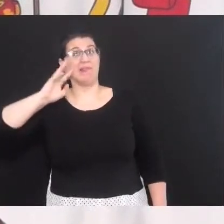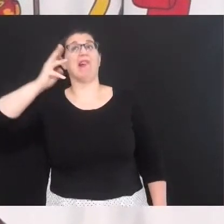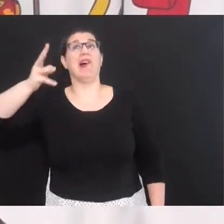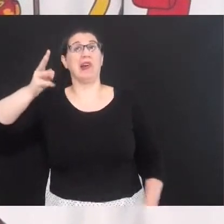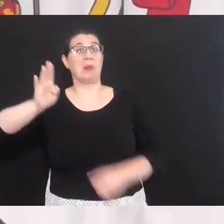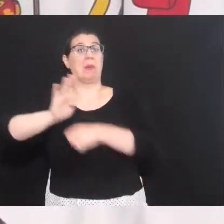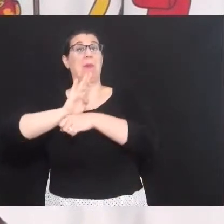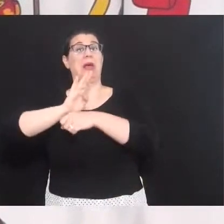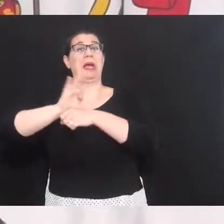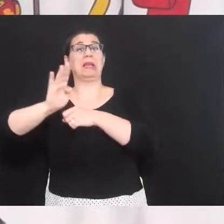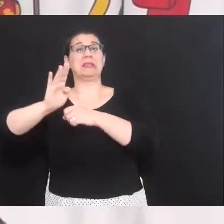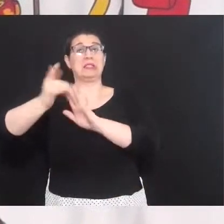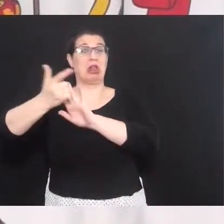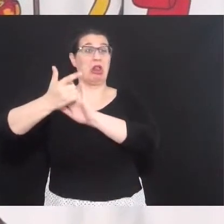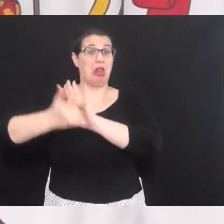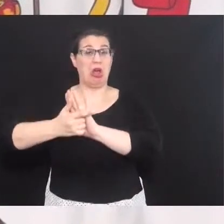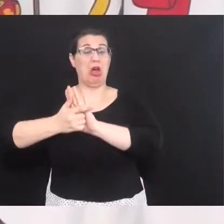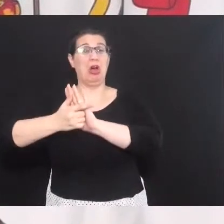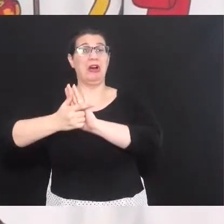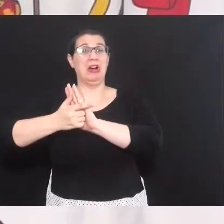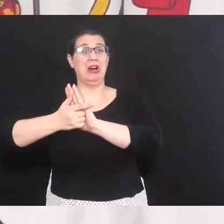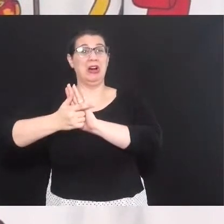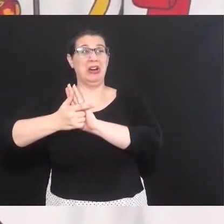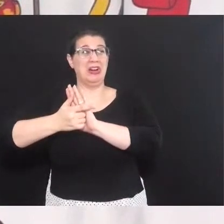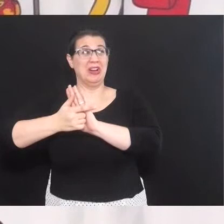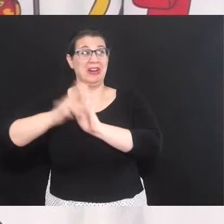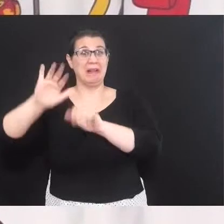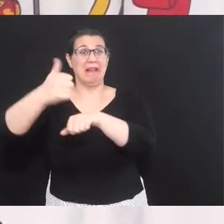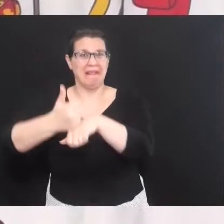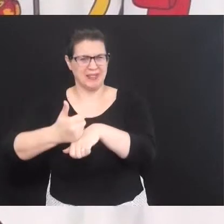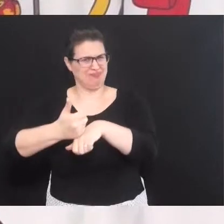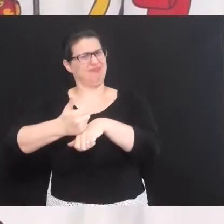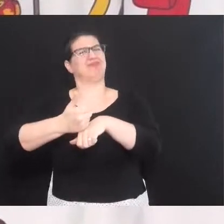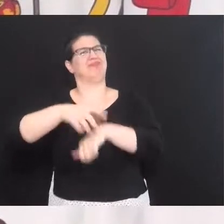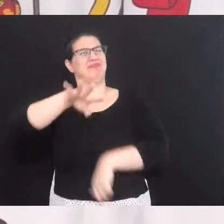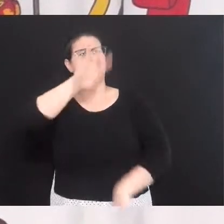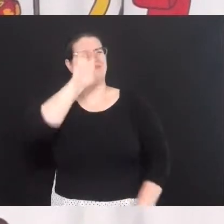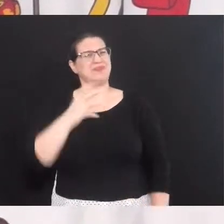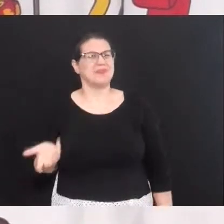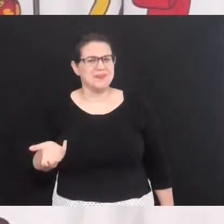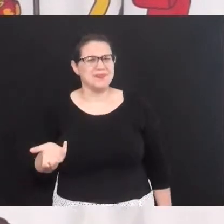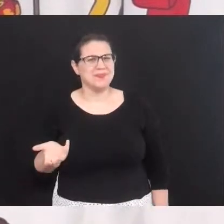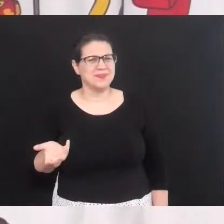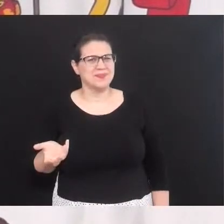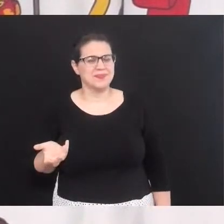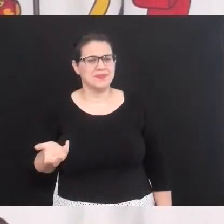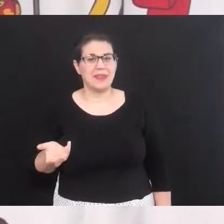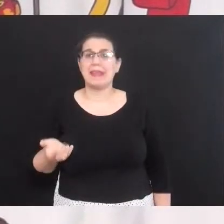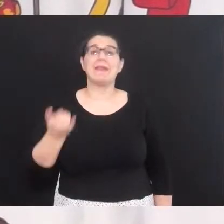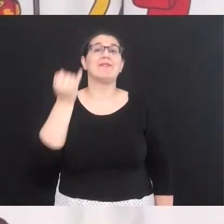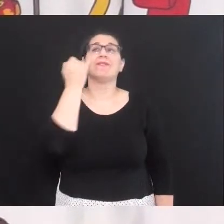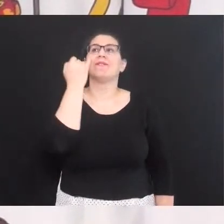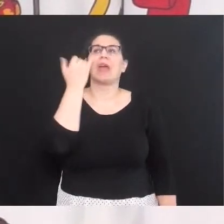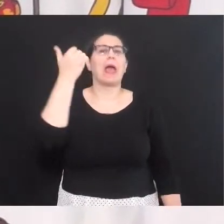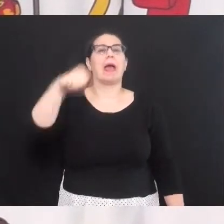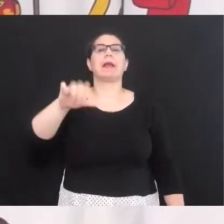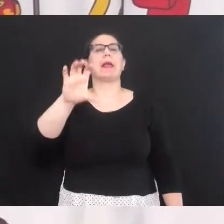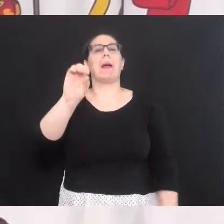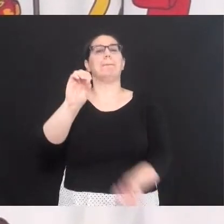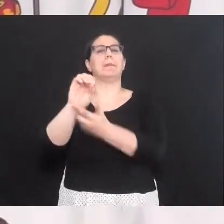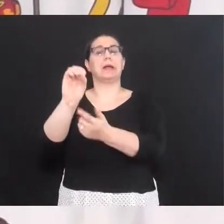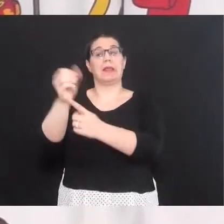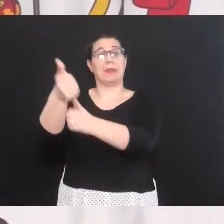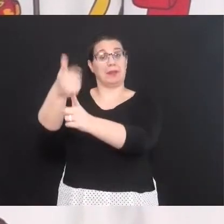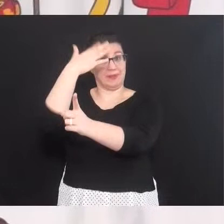come up and put restrictions on private businesses. If a private business, if XYZ company out there